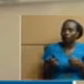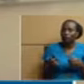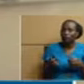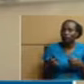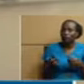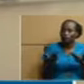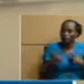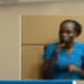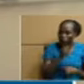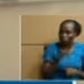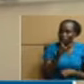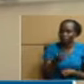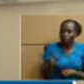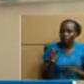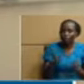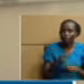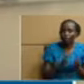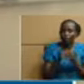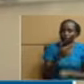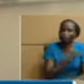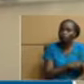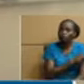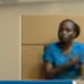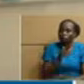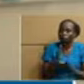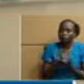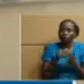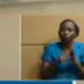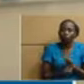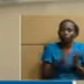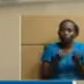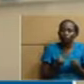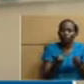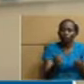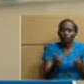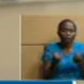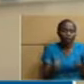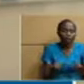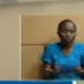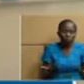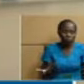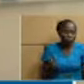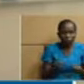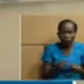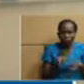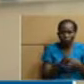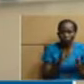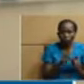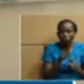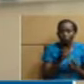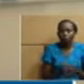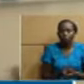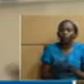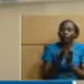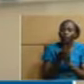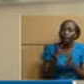we have older persons who cannot now access hospitals because of the issue of transport is not so palatable to them. Thank you. We are asking those